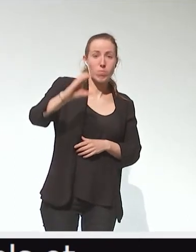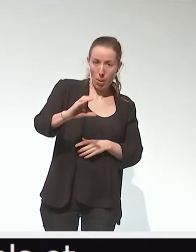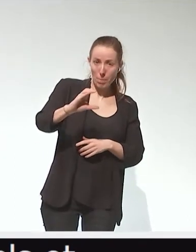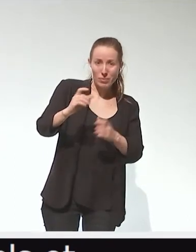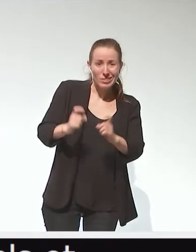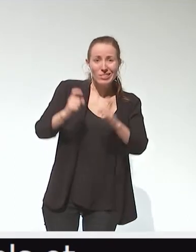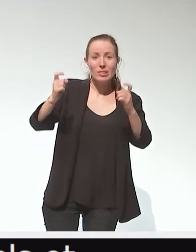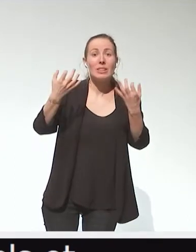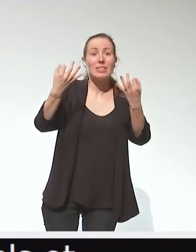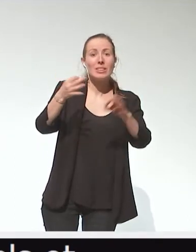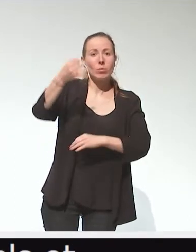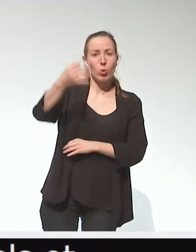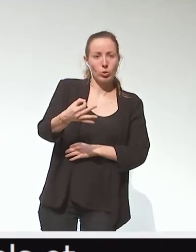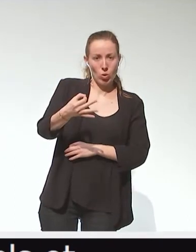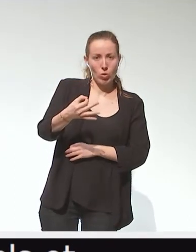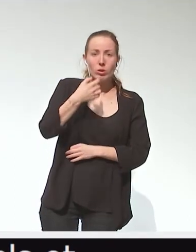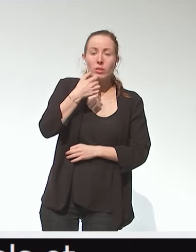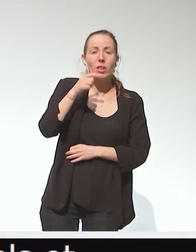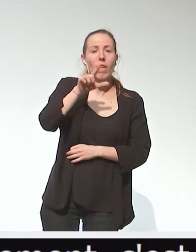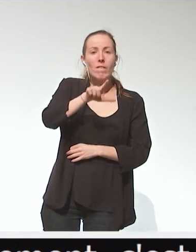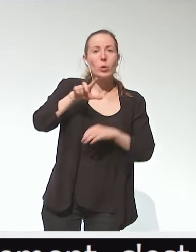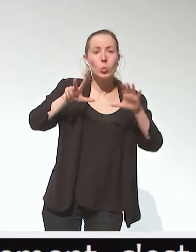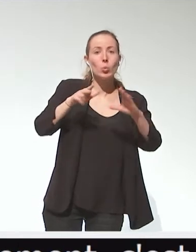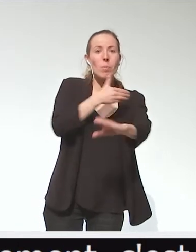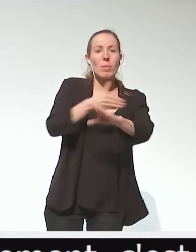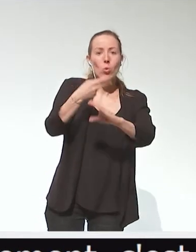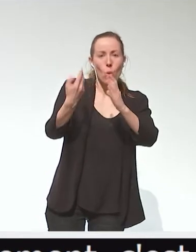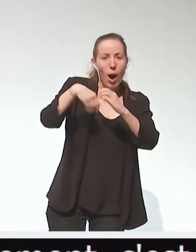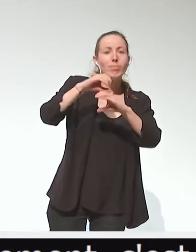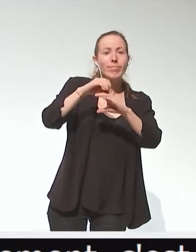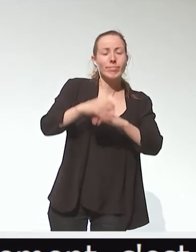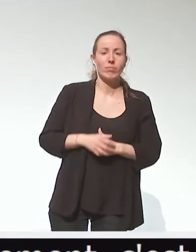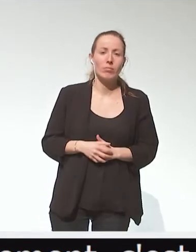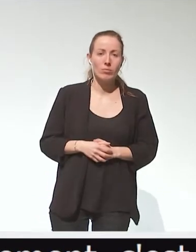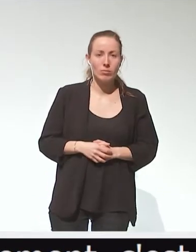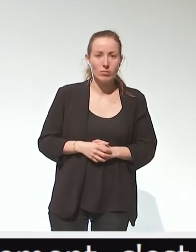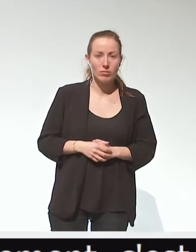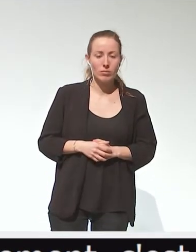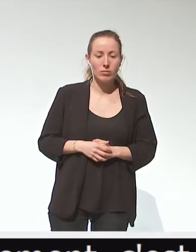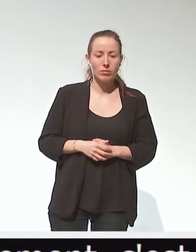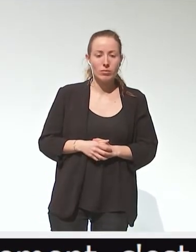large, this is a 10% increase in expenditure, so we're talking about 28 million euros.